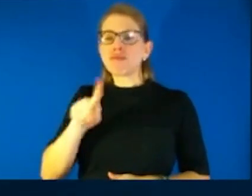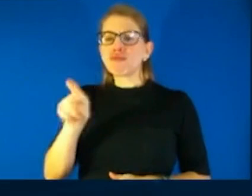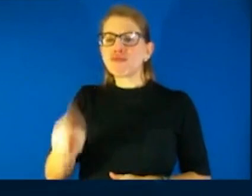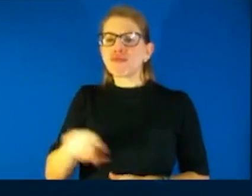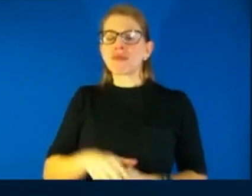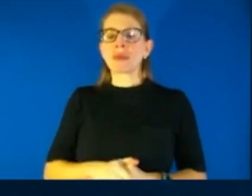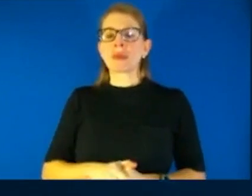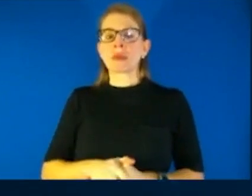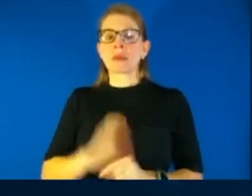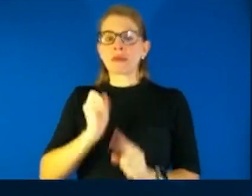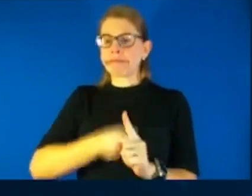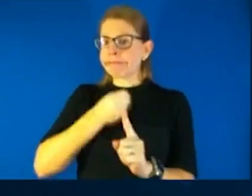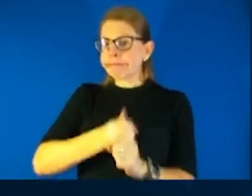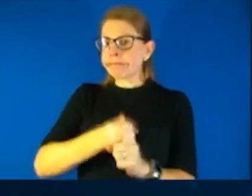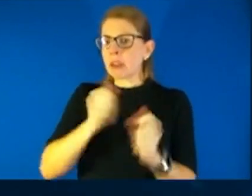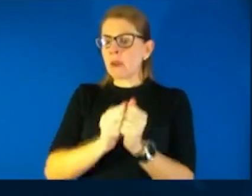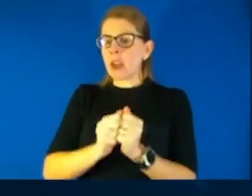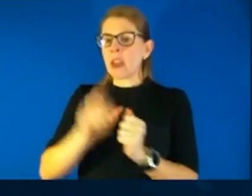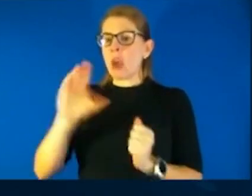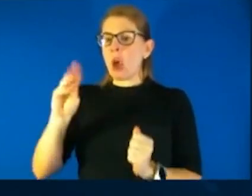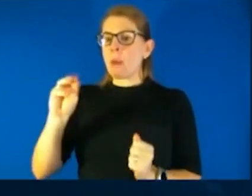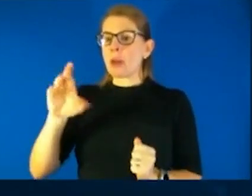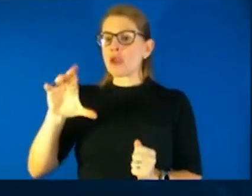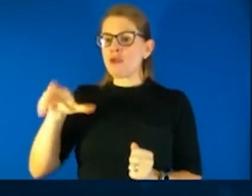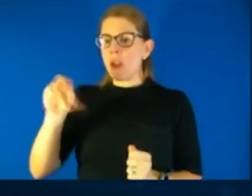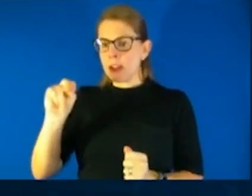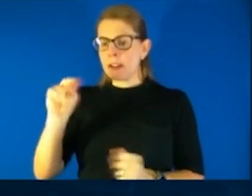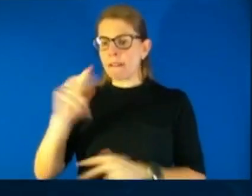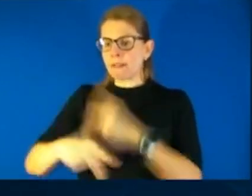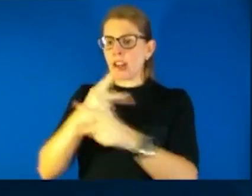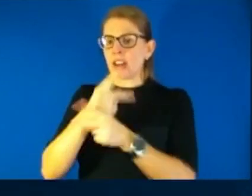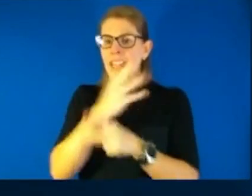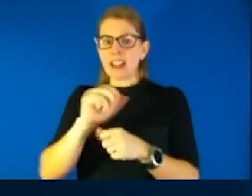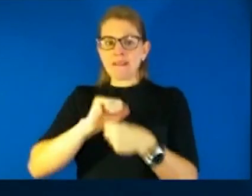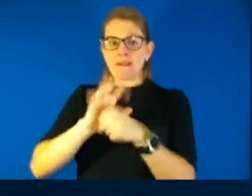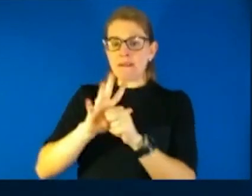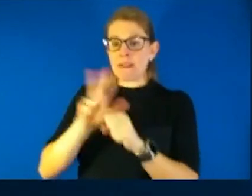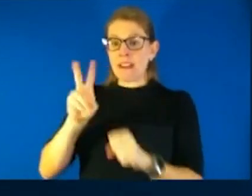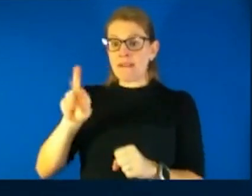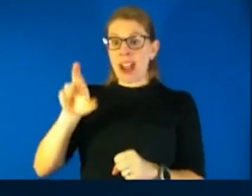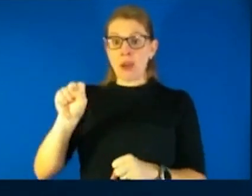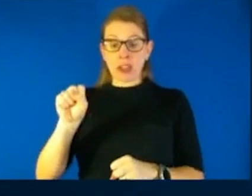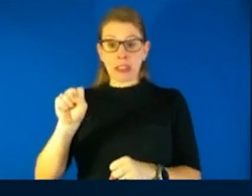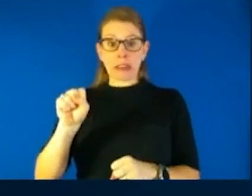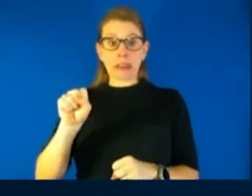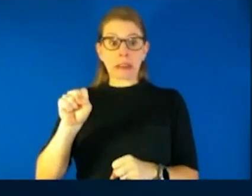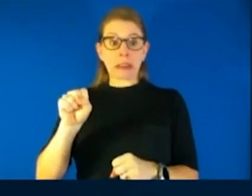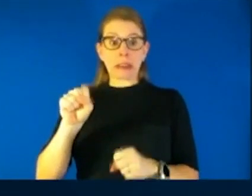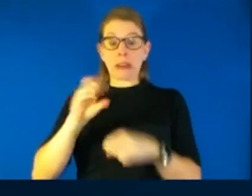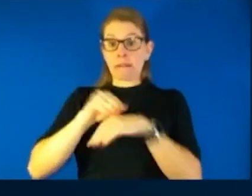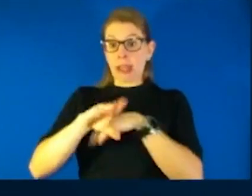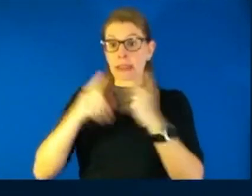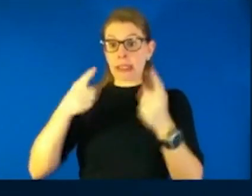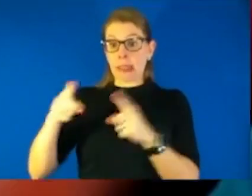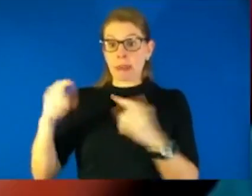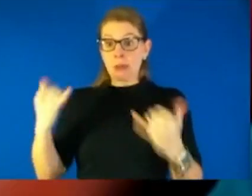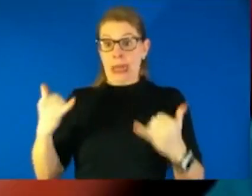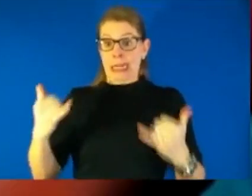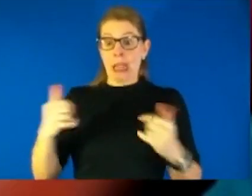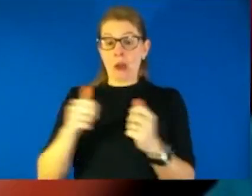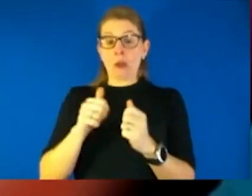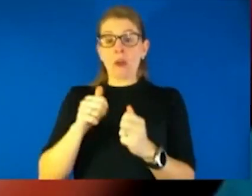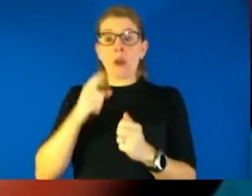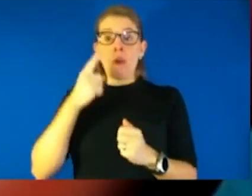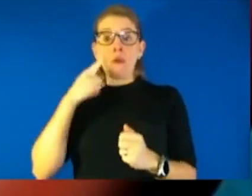is with the Omicron variant and the virus? What do you think that is having right now on animals?